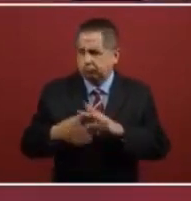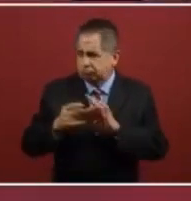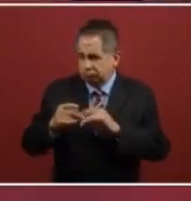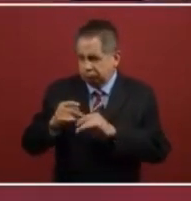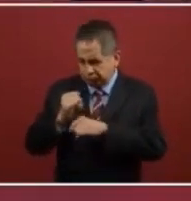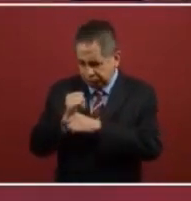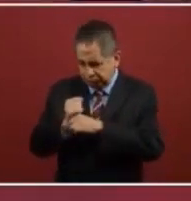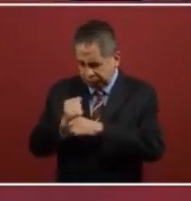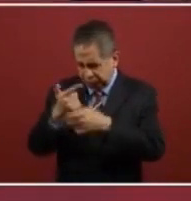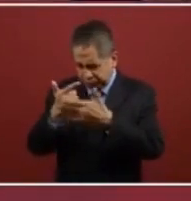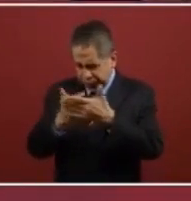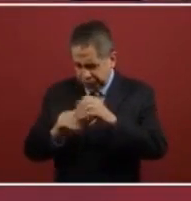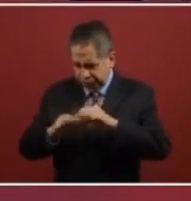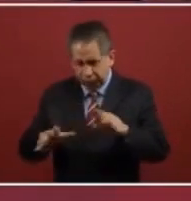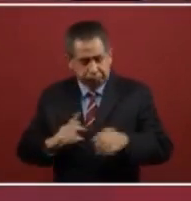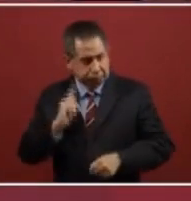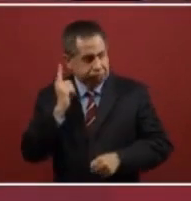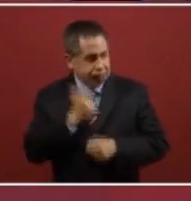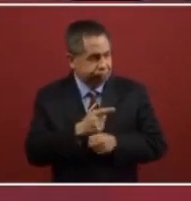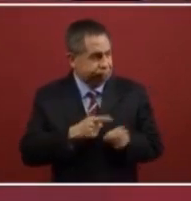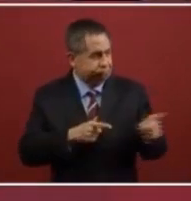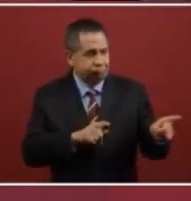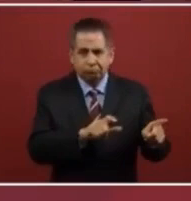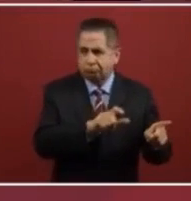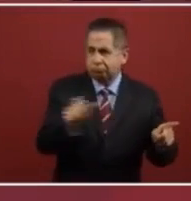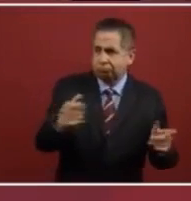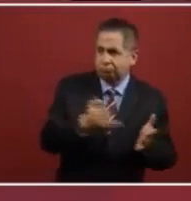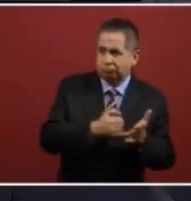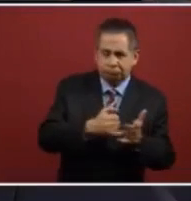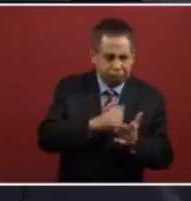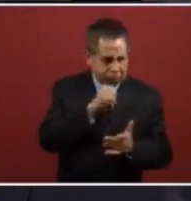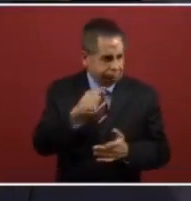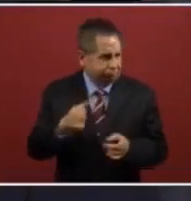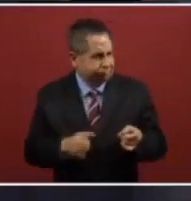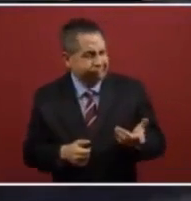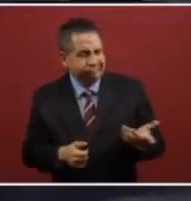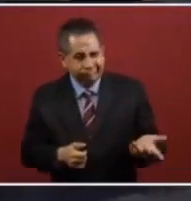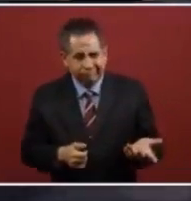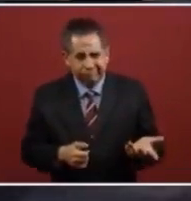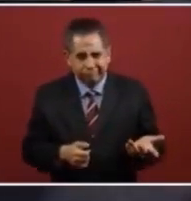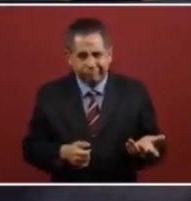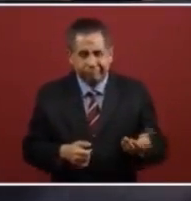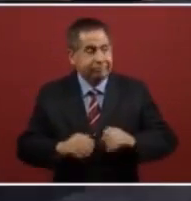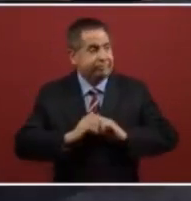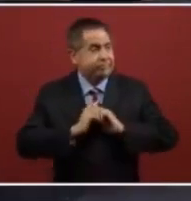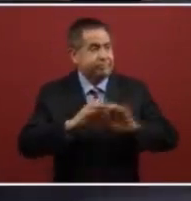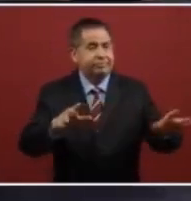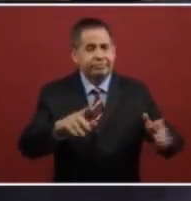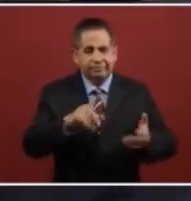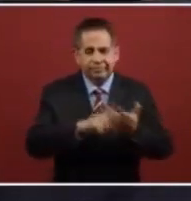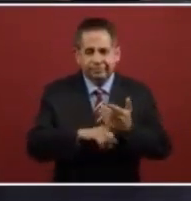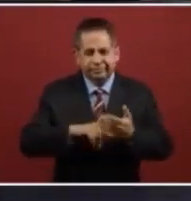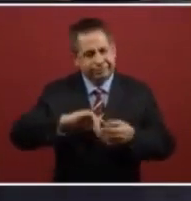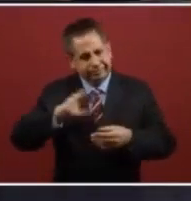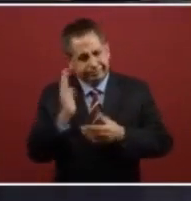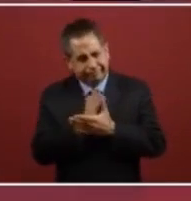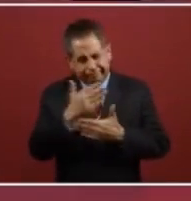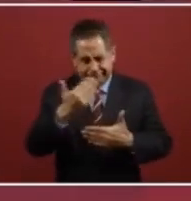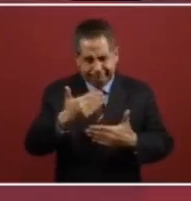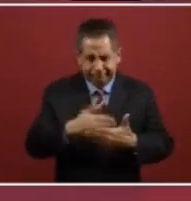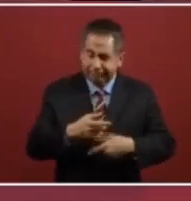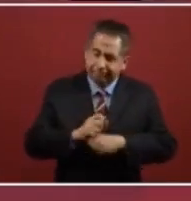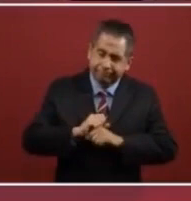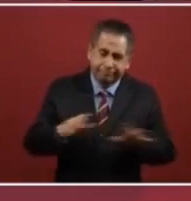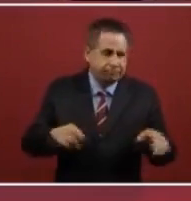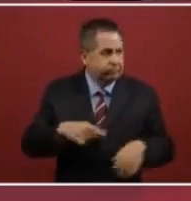investigación some investigation came out porque regarding ya se dieron a conocer papeles de archivos that en now